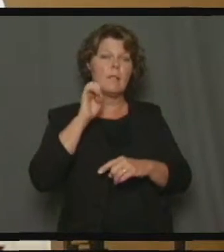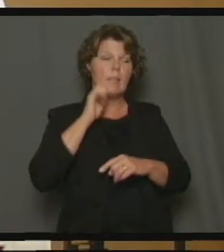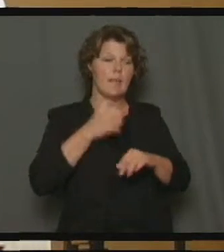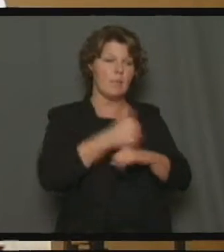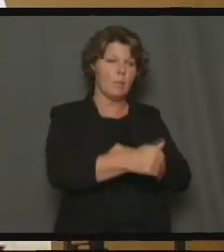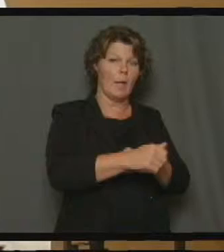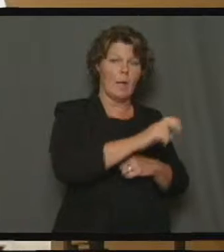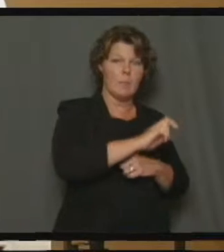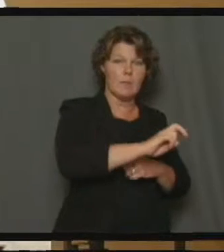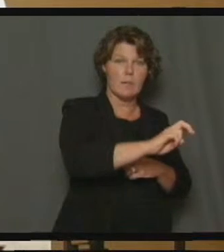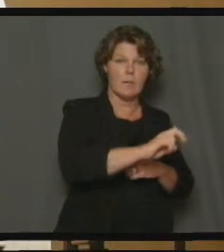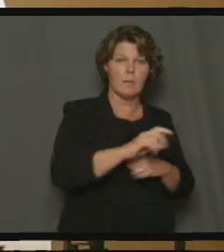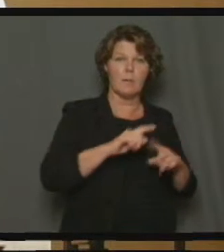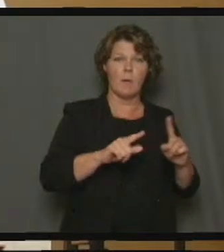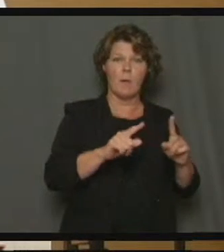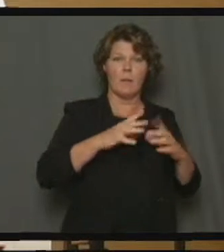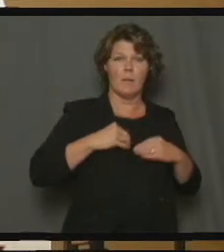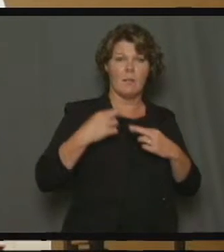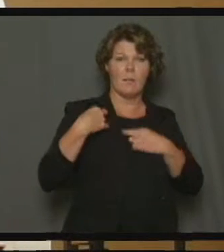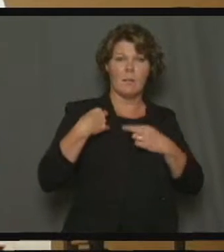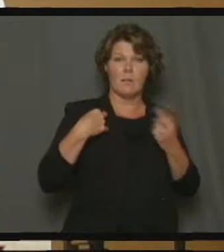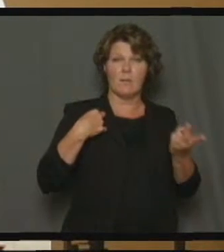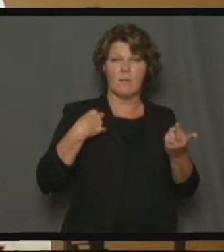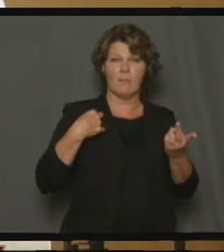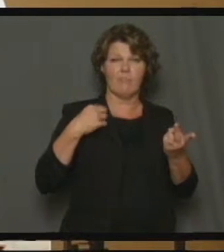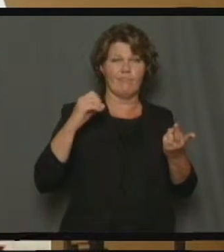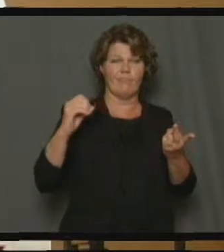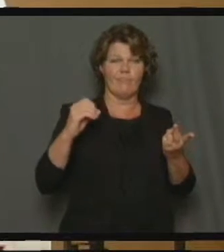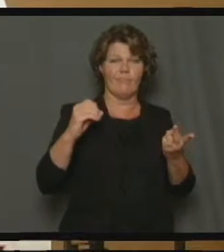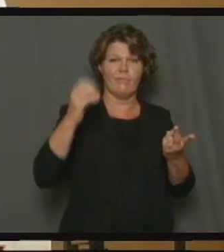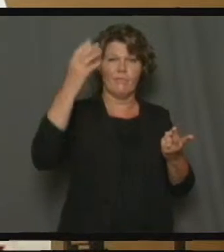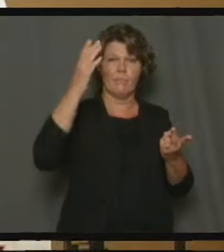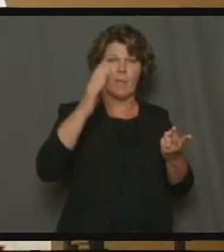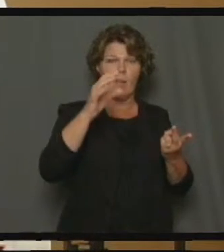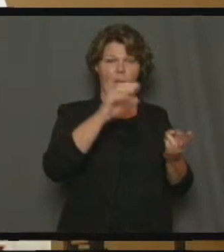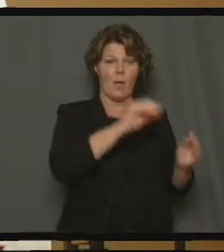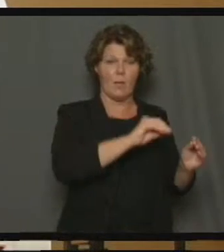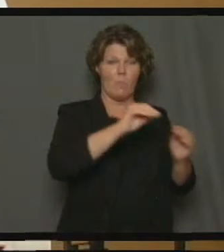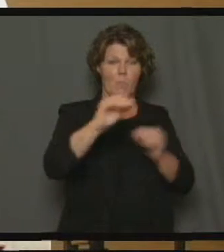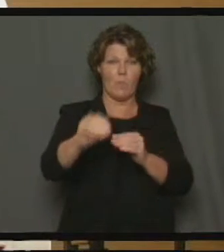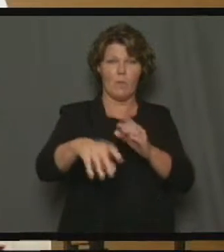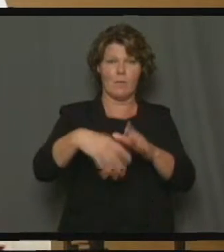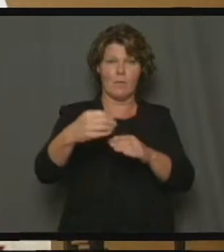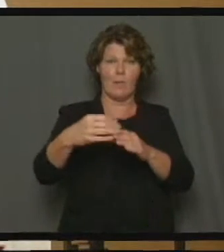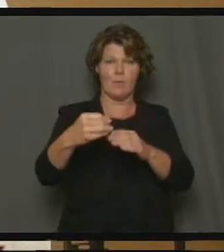actions. The result left them outside the garden God had prepared for them